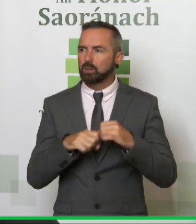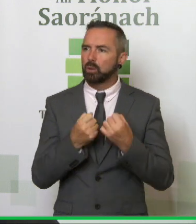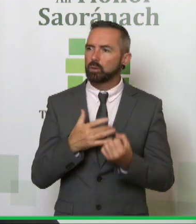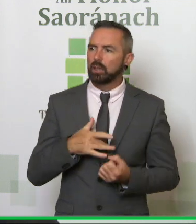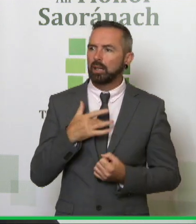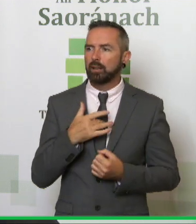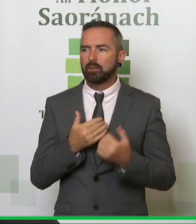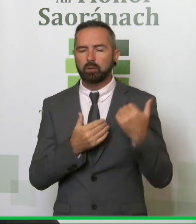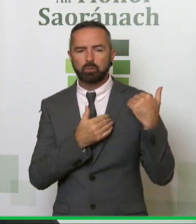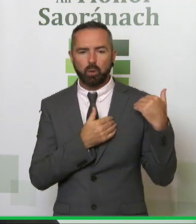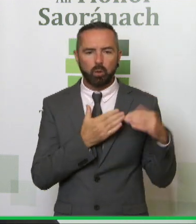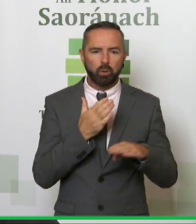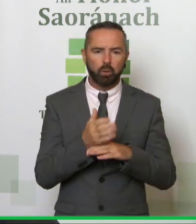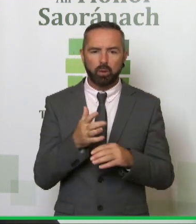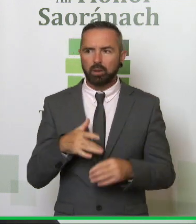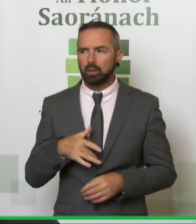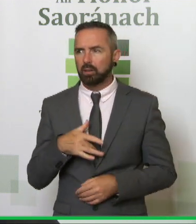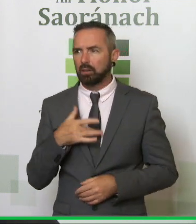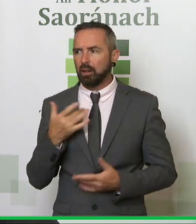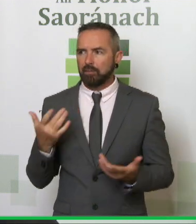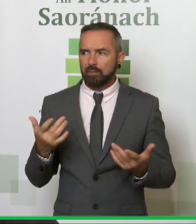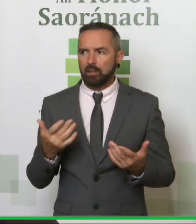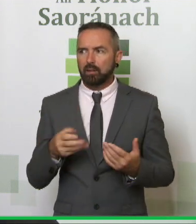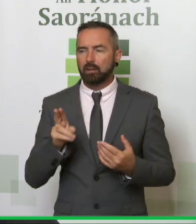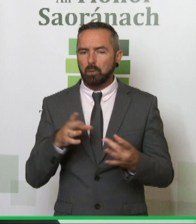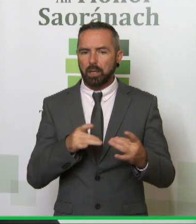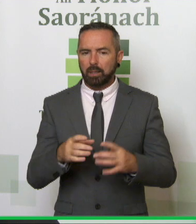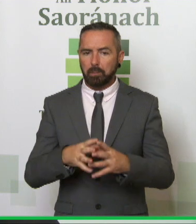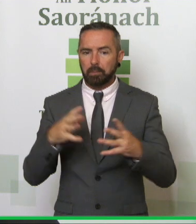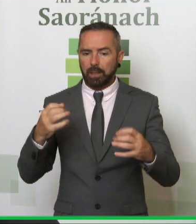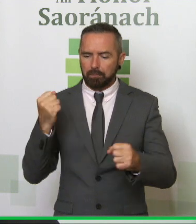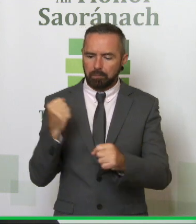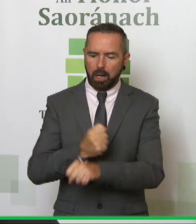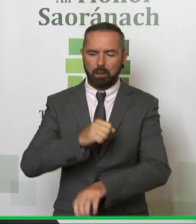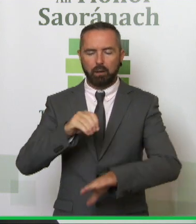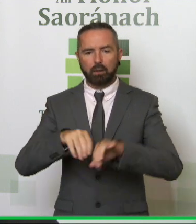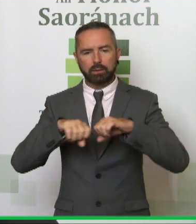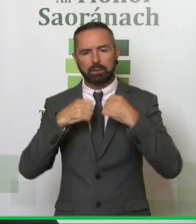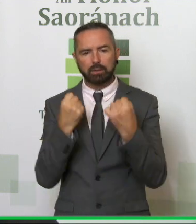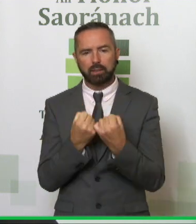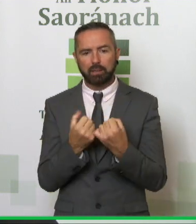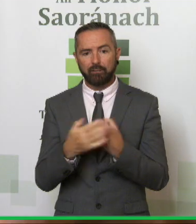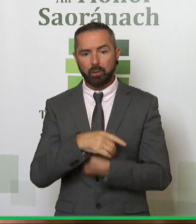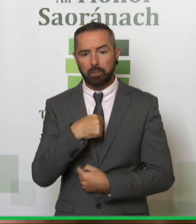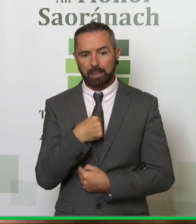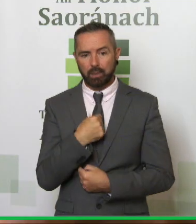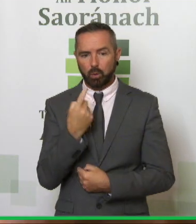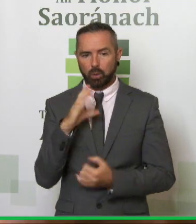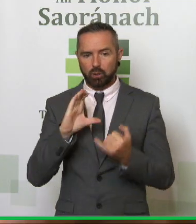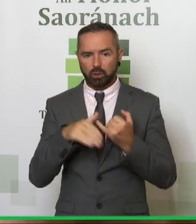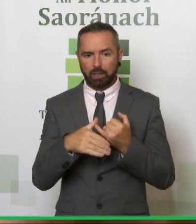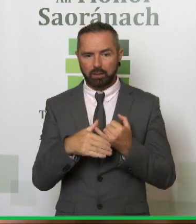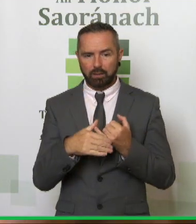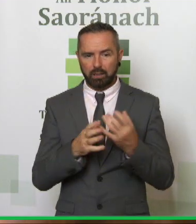whatever, that we get a chance to make a really big mark in society. And this for me has been one chance. Time will